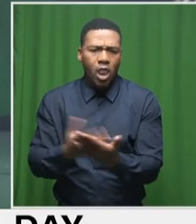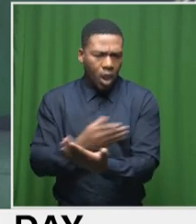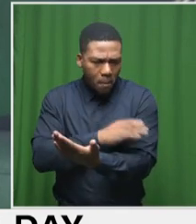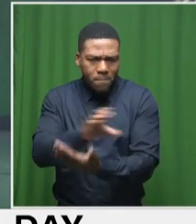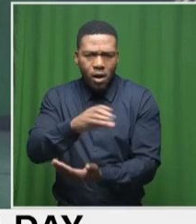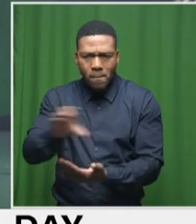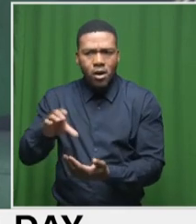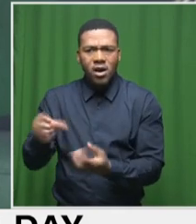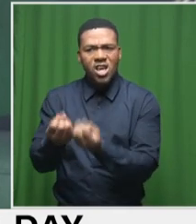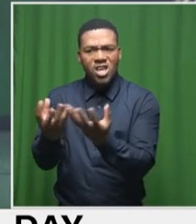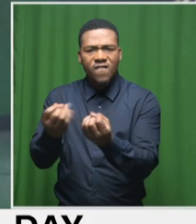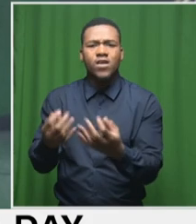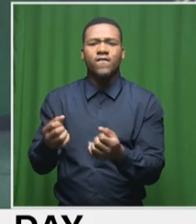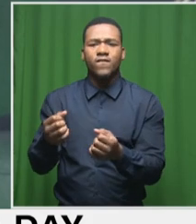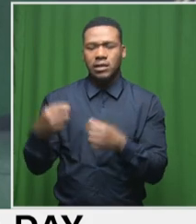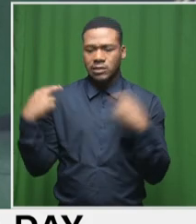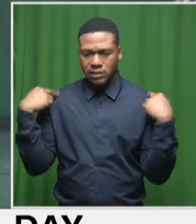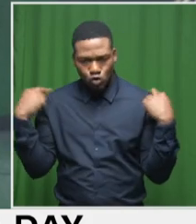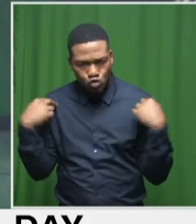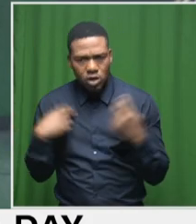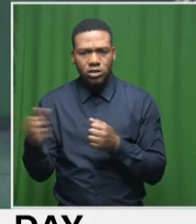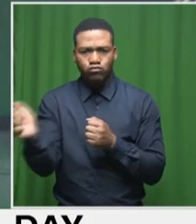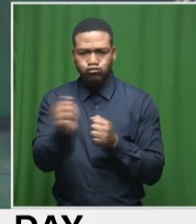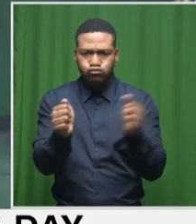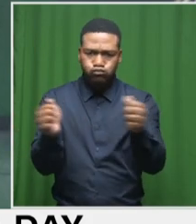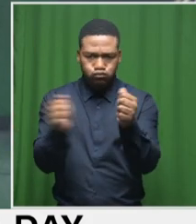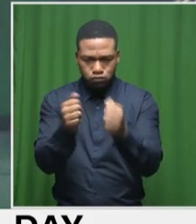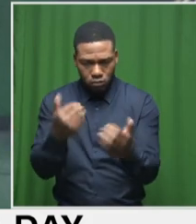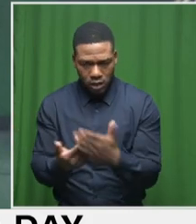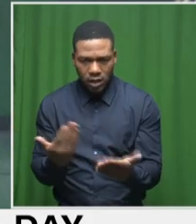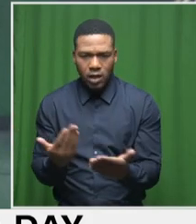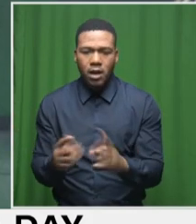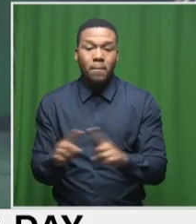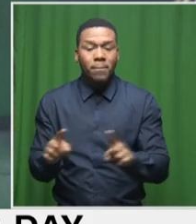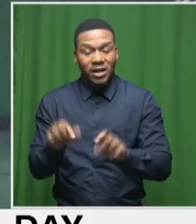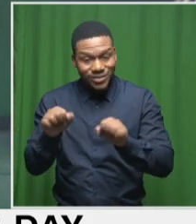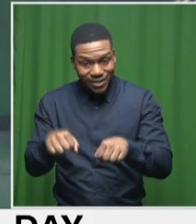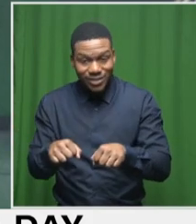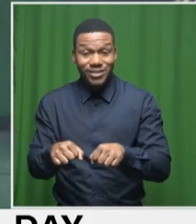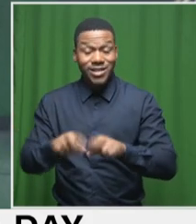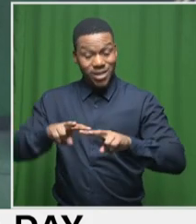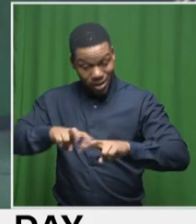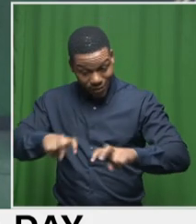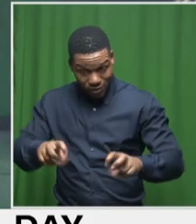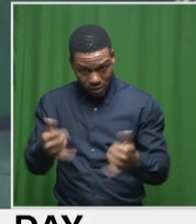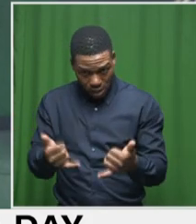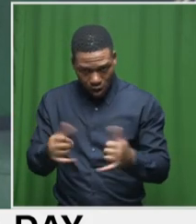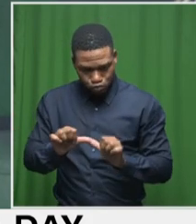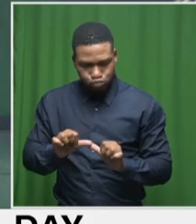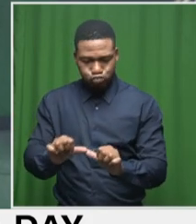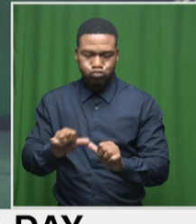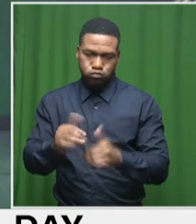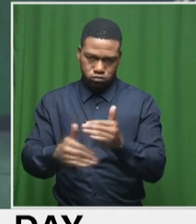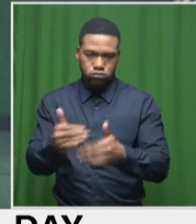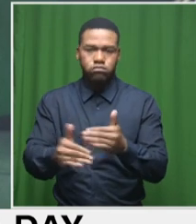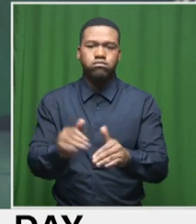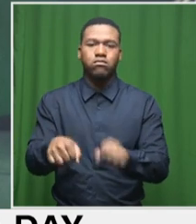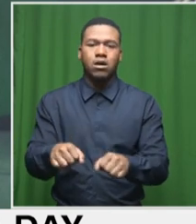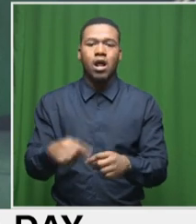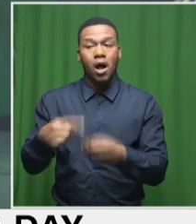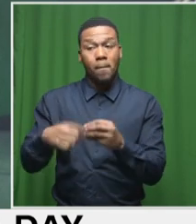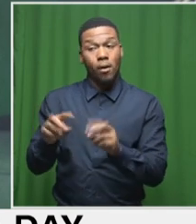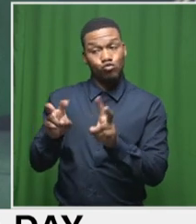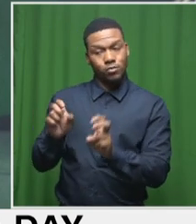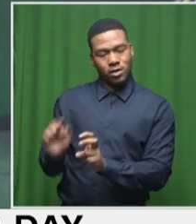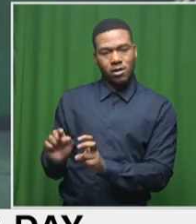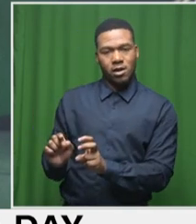security is being given to those issues. But as you have been speaking, that the investigations are still in contact in that regard. So if I